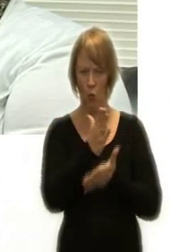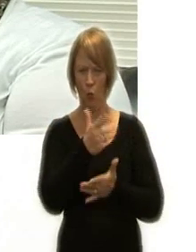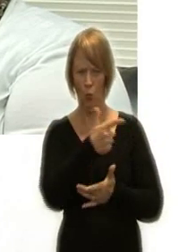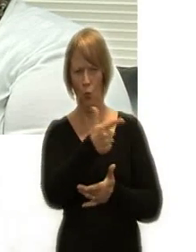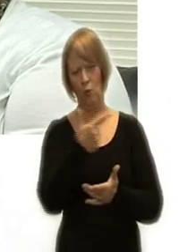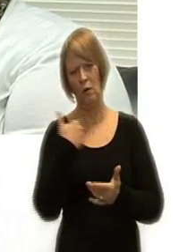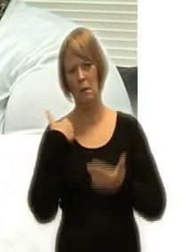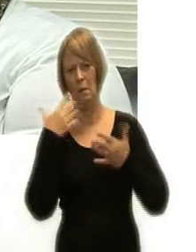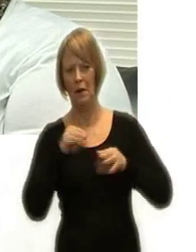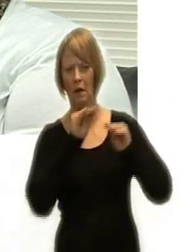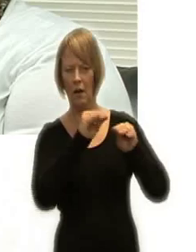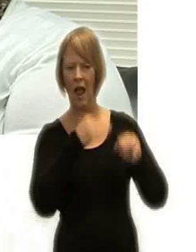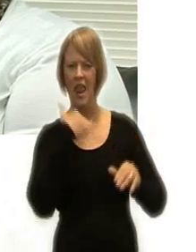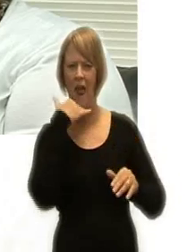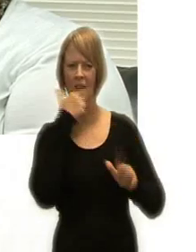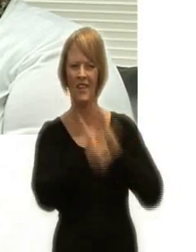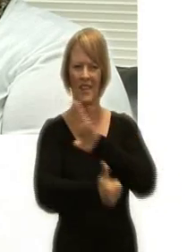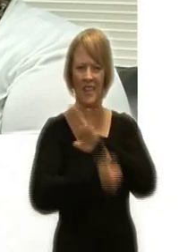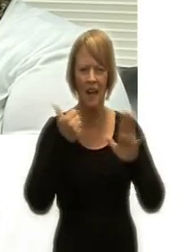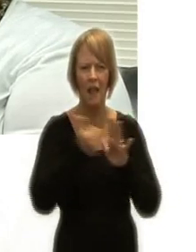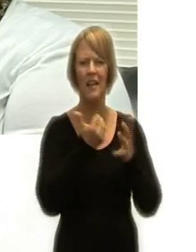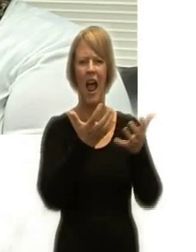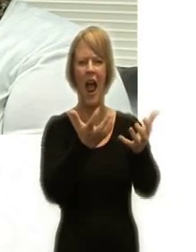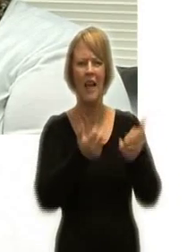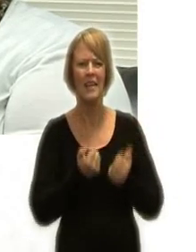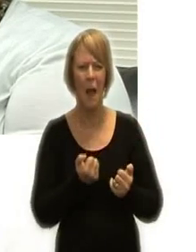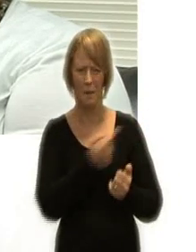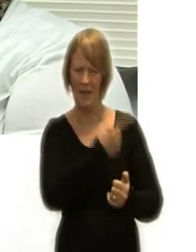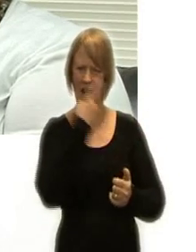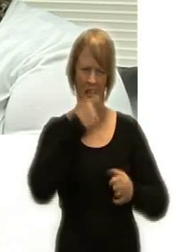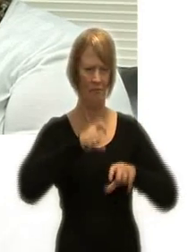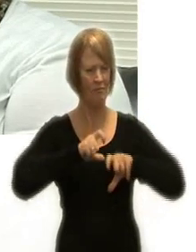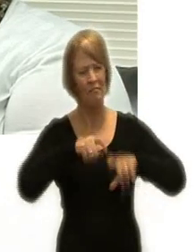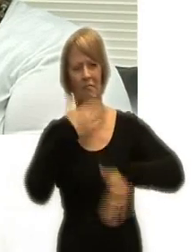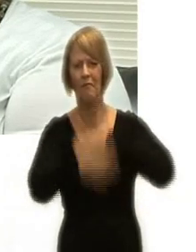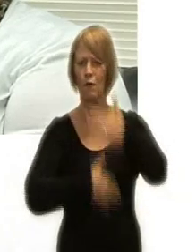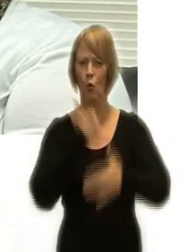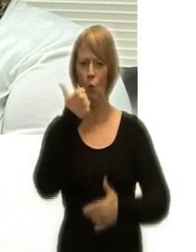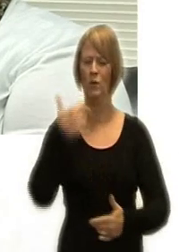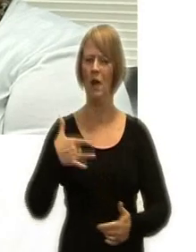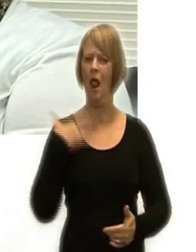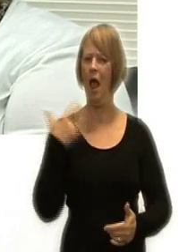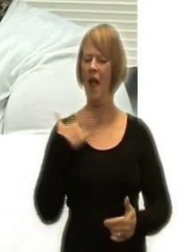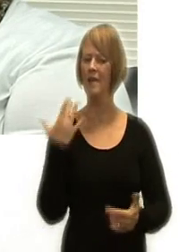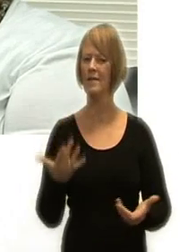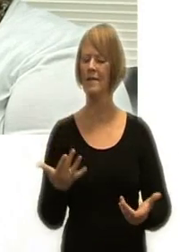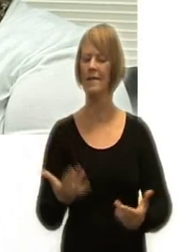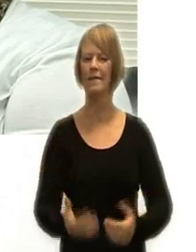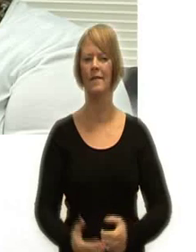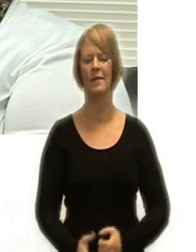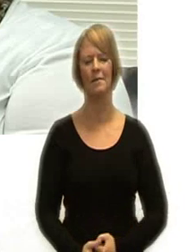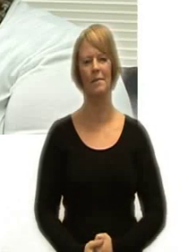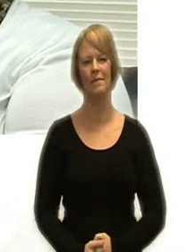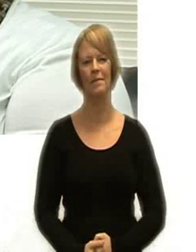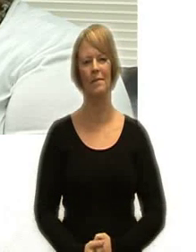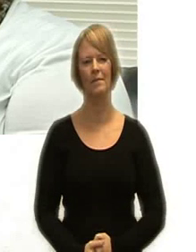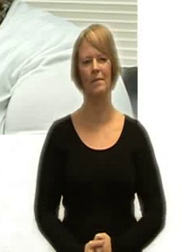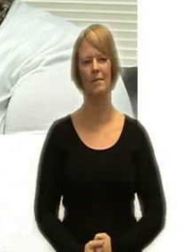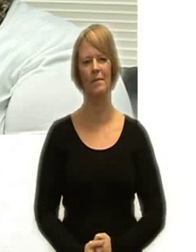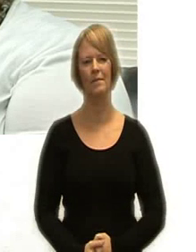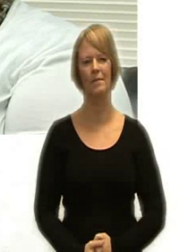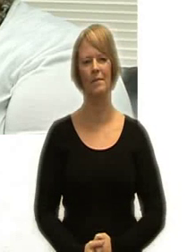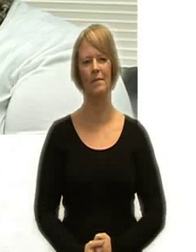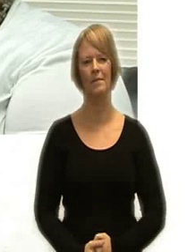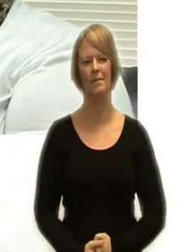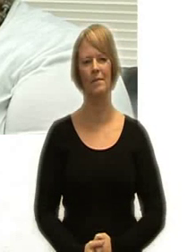it, so that they can have what's perceived as a normal life. But if they do have it, that I've taught them